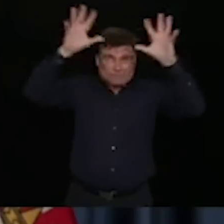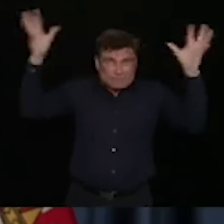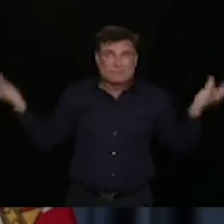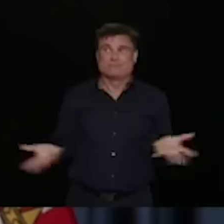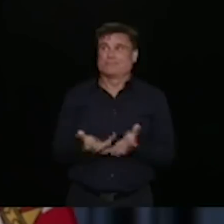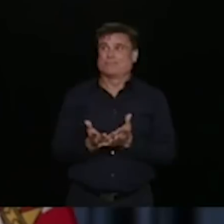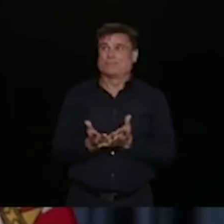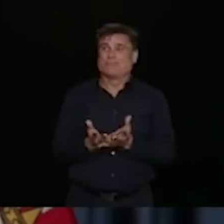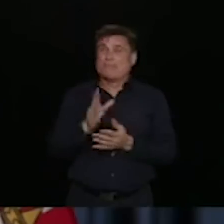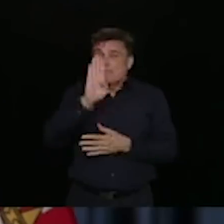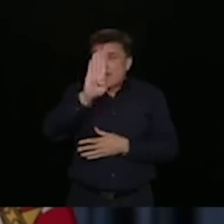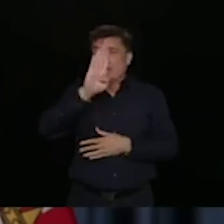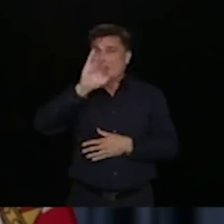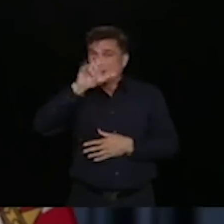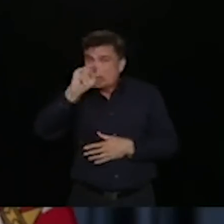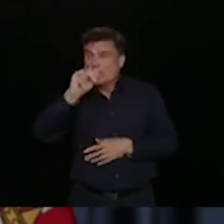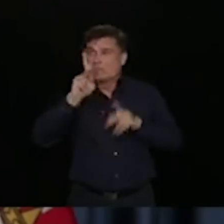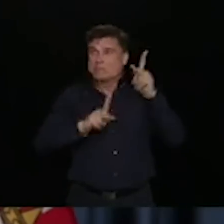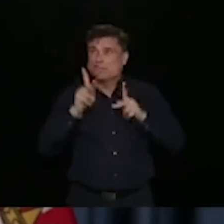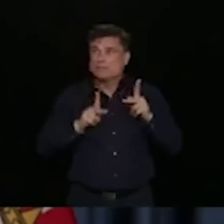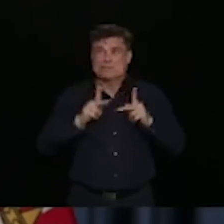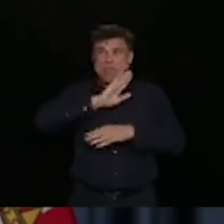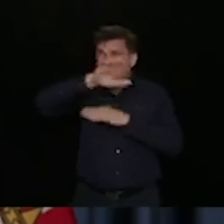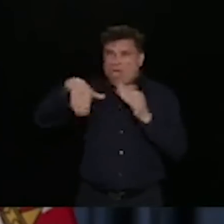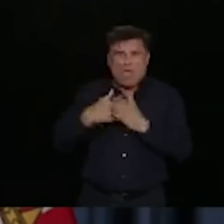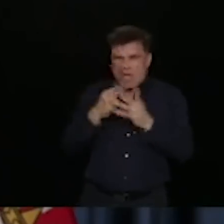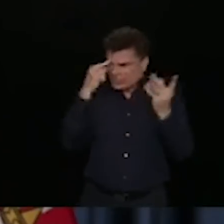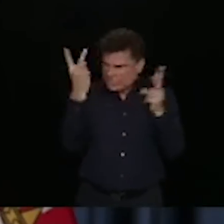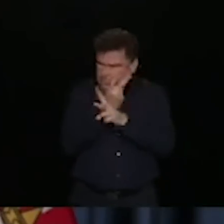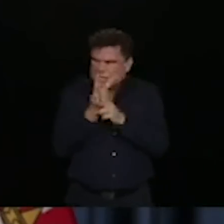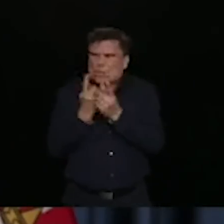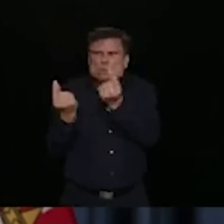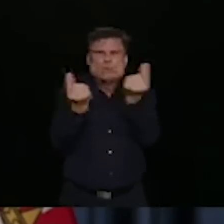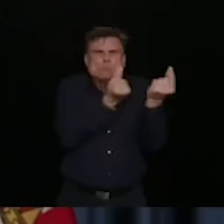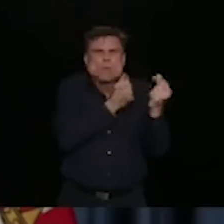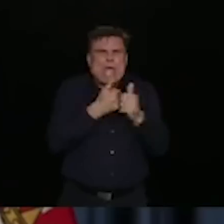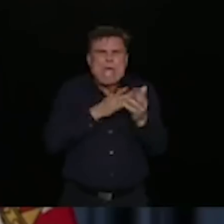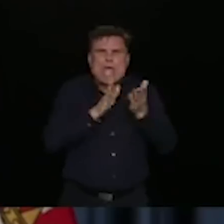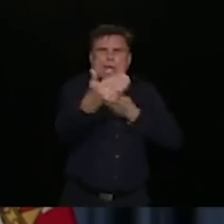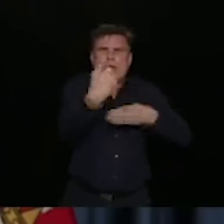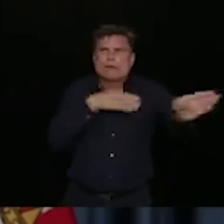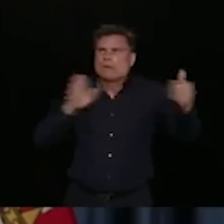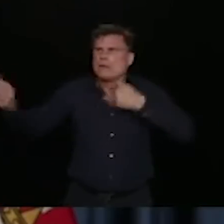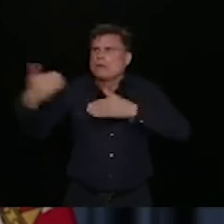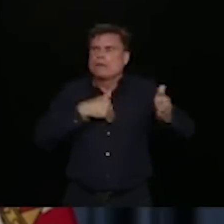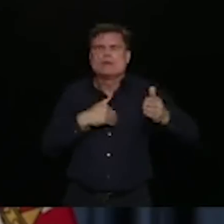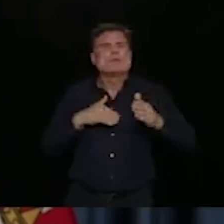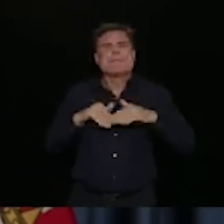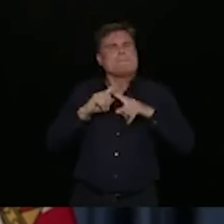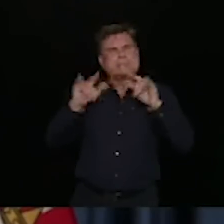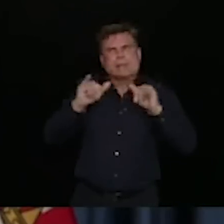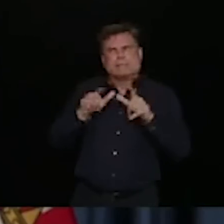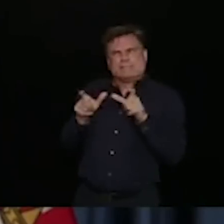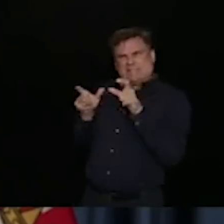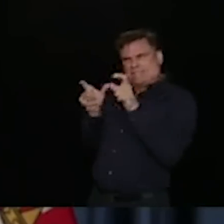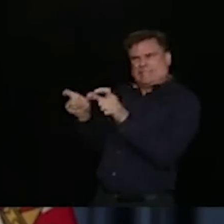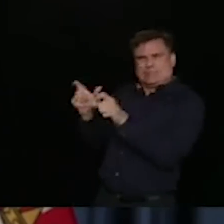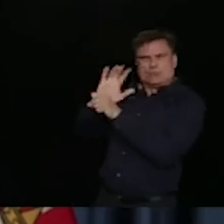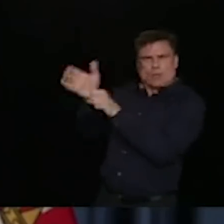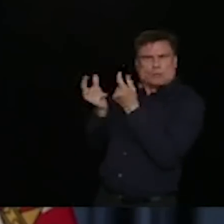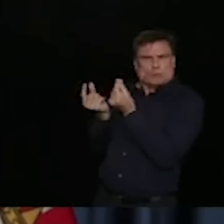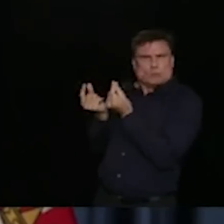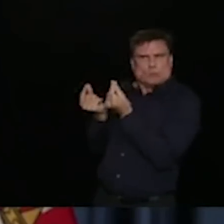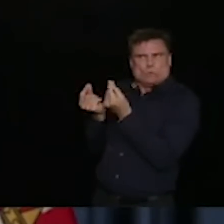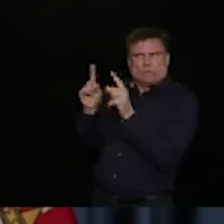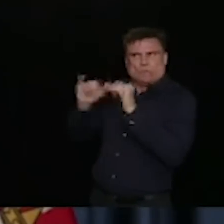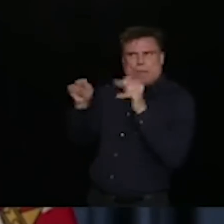globe, everyone trying to grapple with how do we deal with and cope with, as you said in your question, how do we cope with COVID-19?